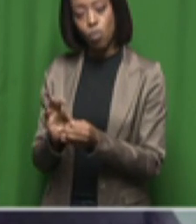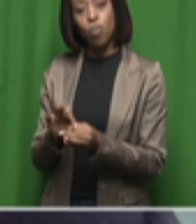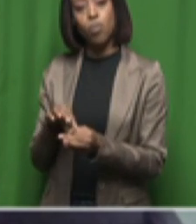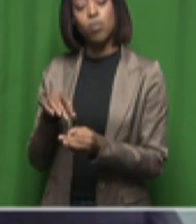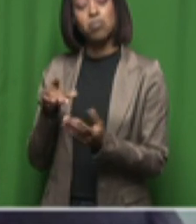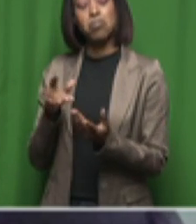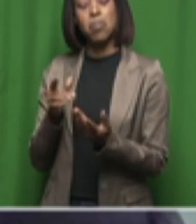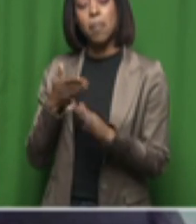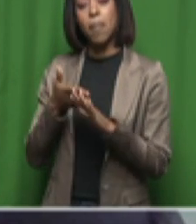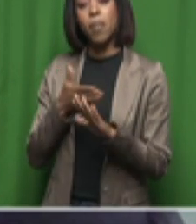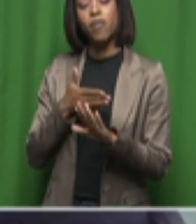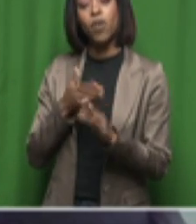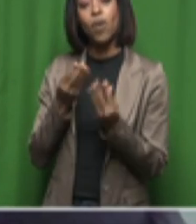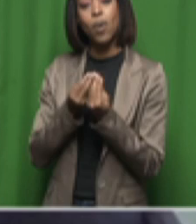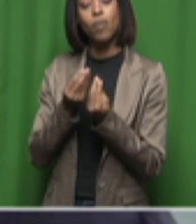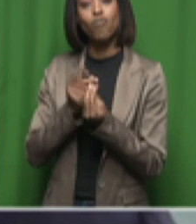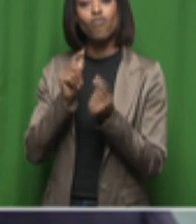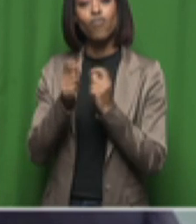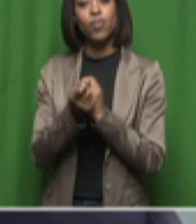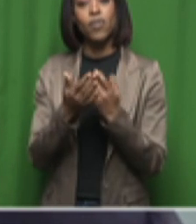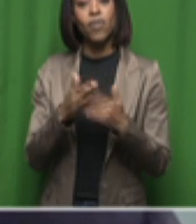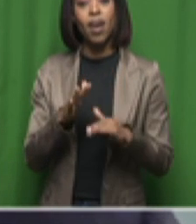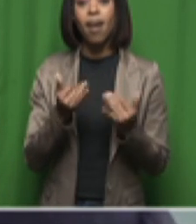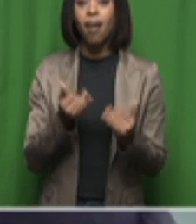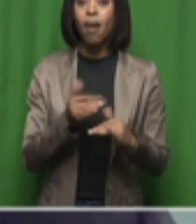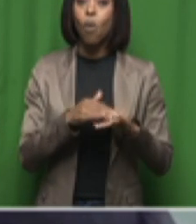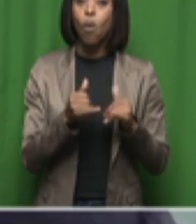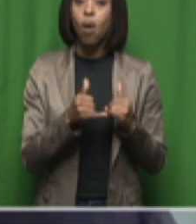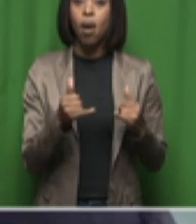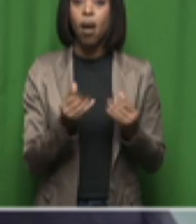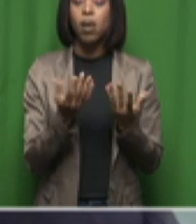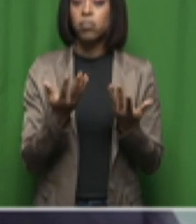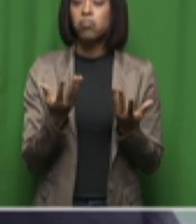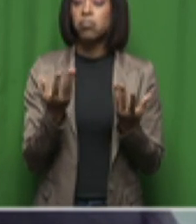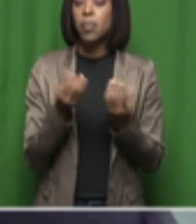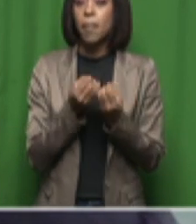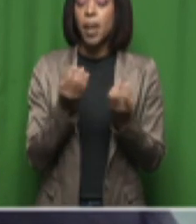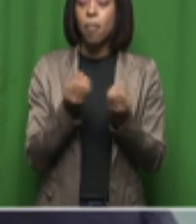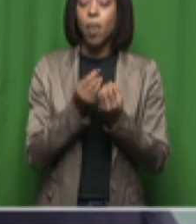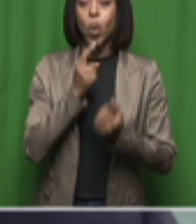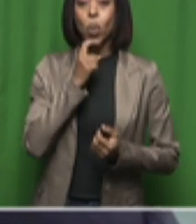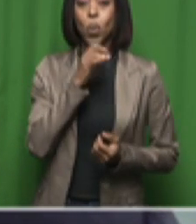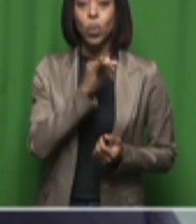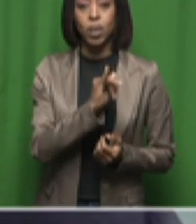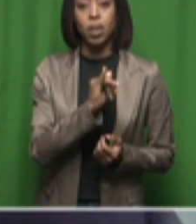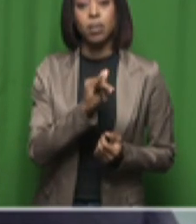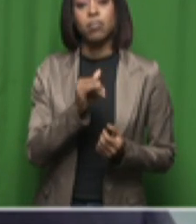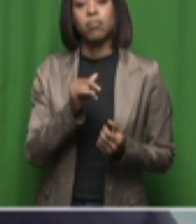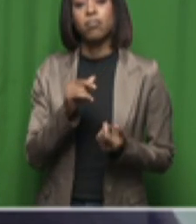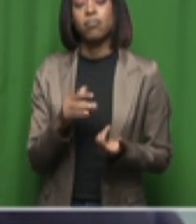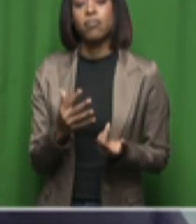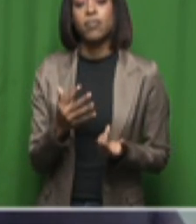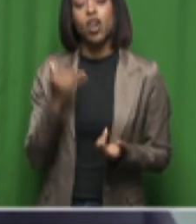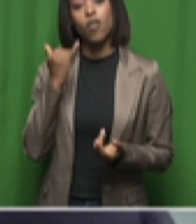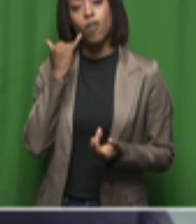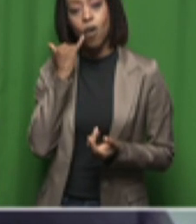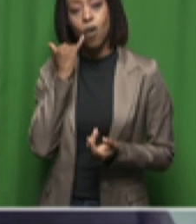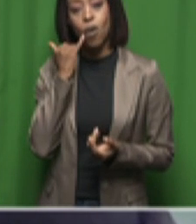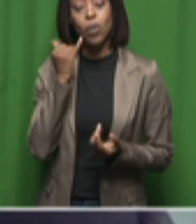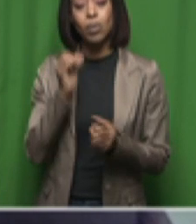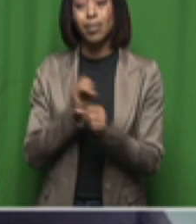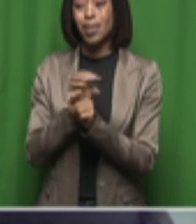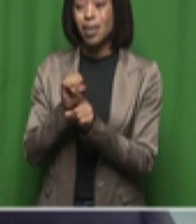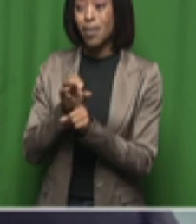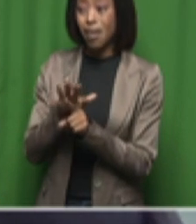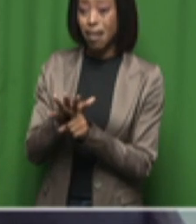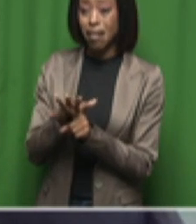it today. And digitalization is growing and mobile penetration is also increasing. We've had a pandemic that